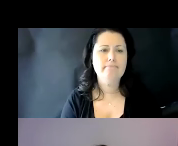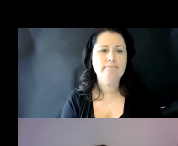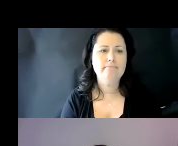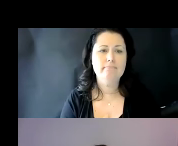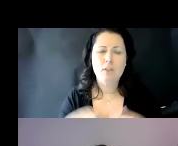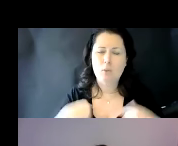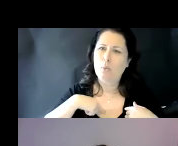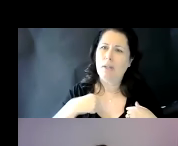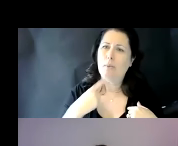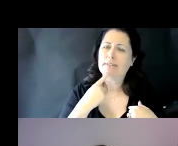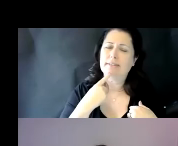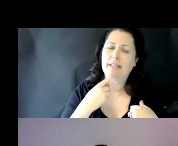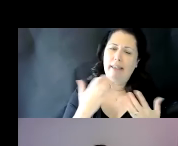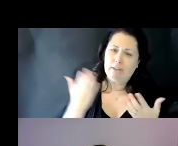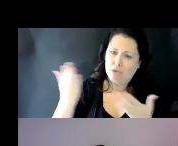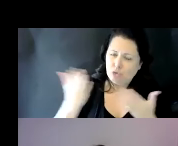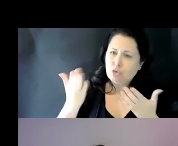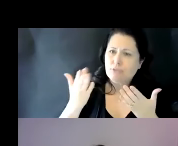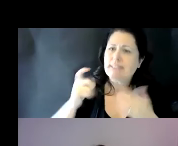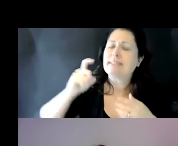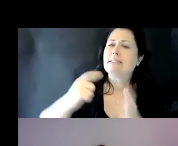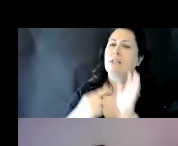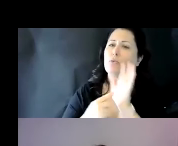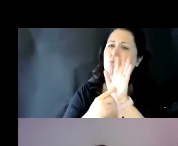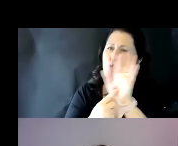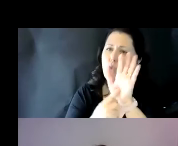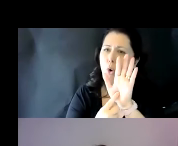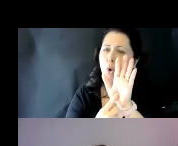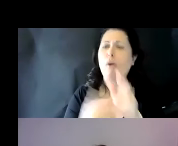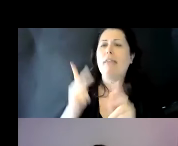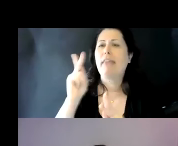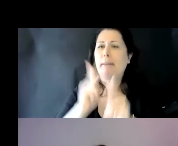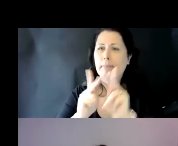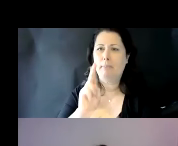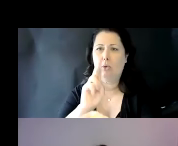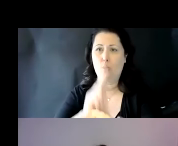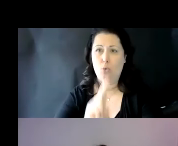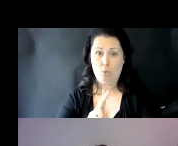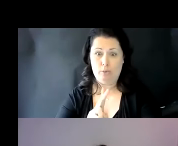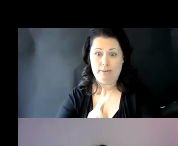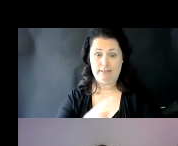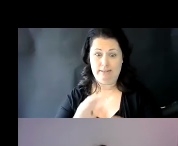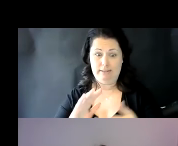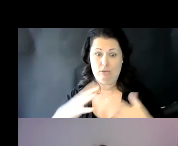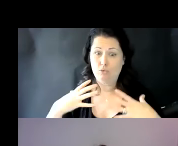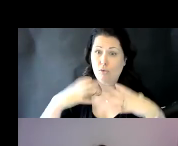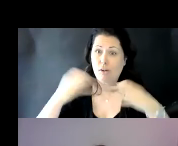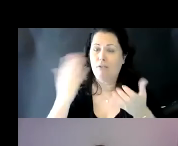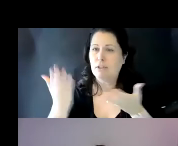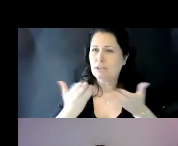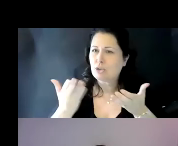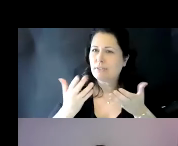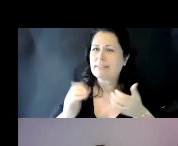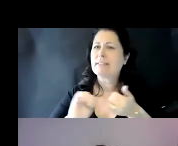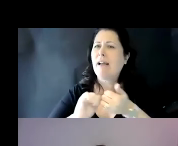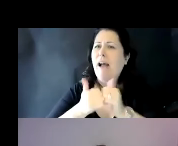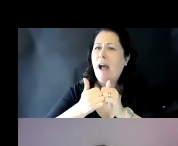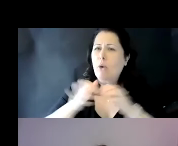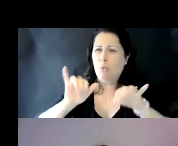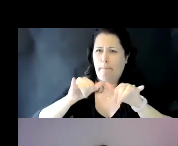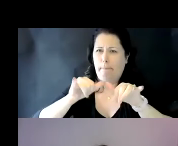had to demonstrate that people using them were actually in recovery. So like, how were people going to